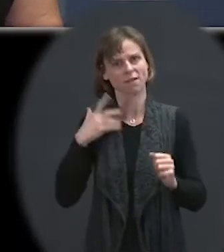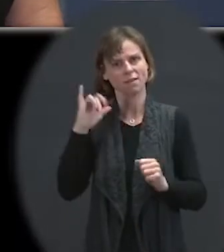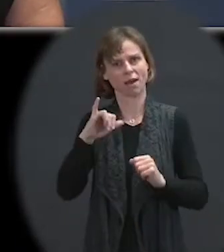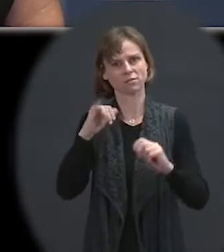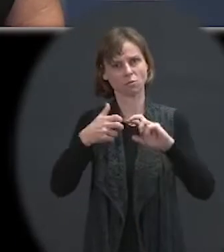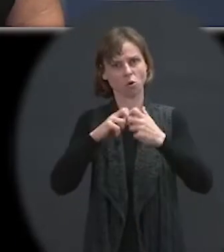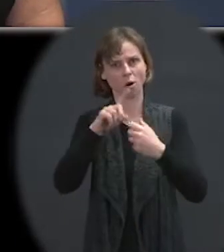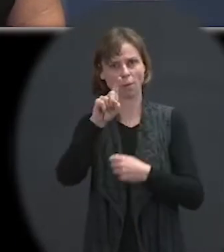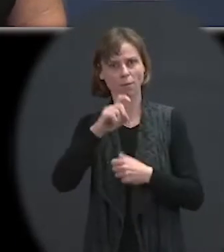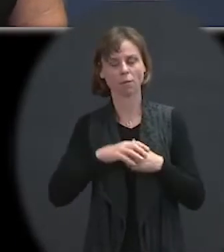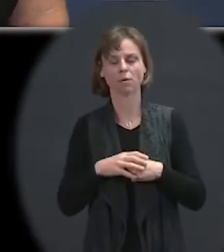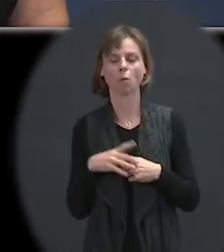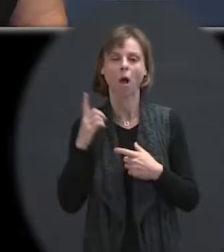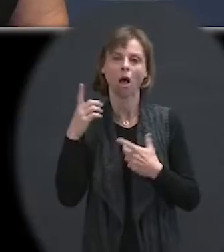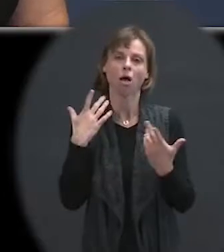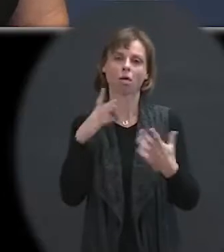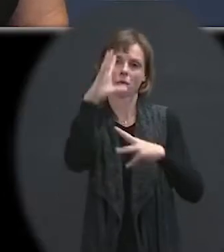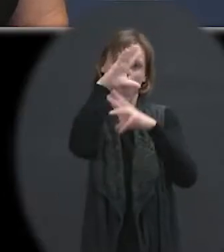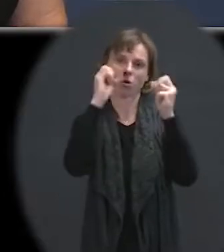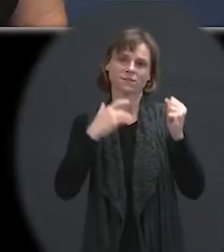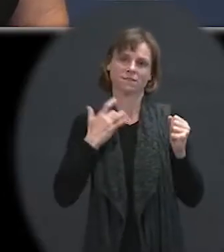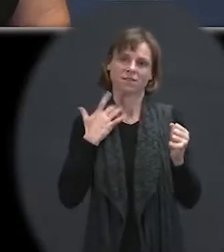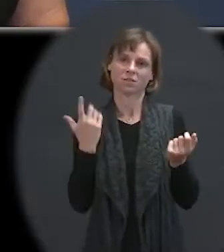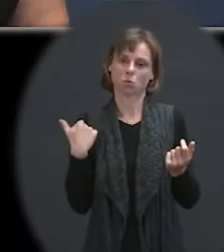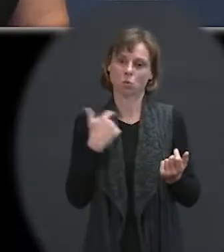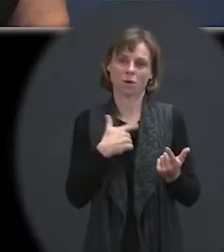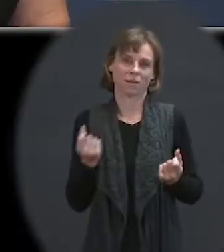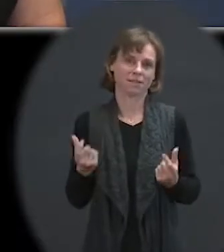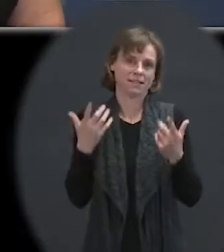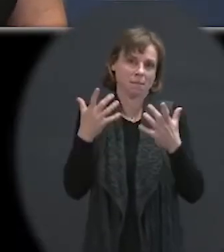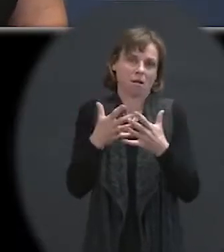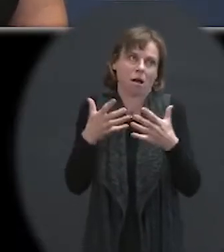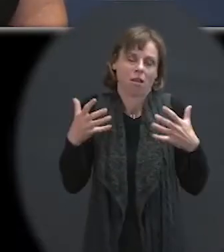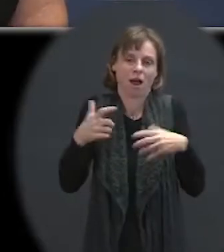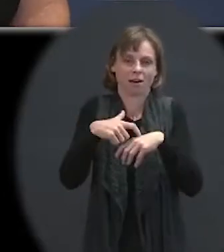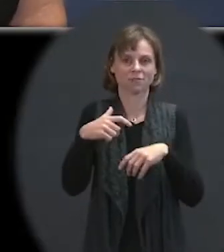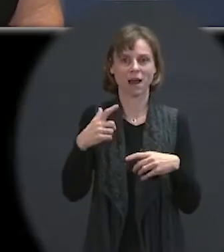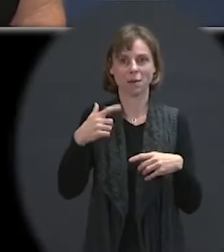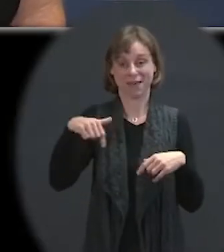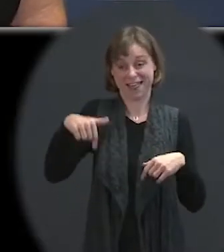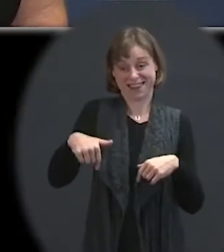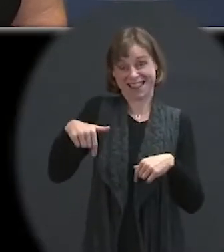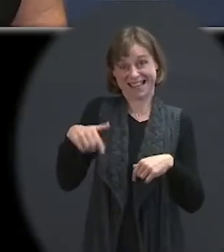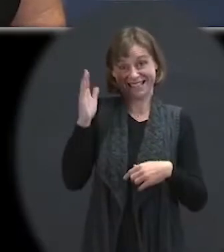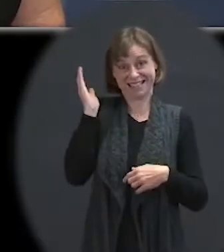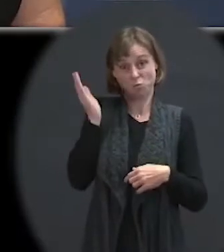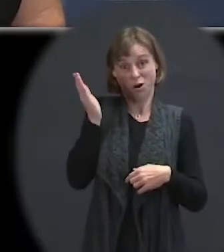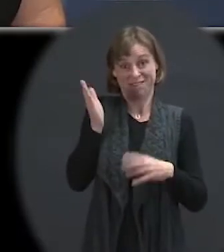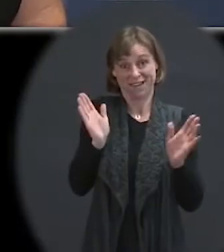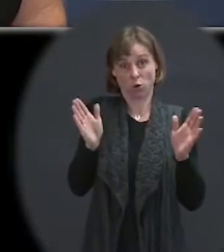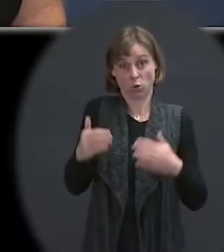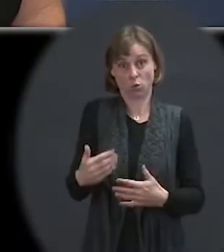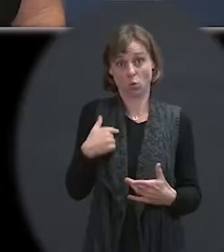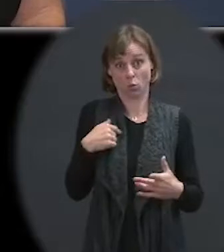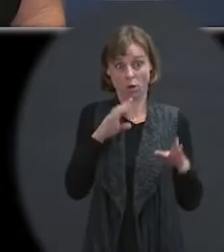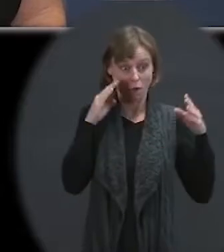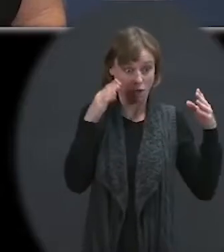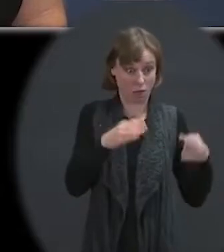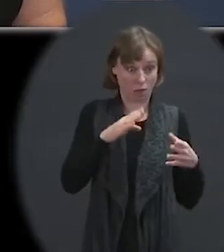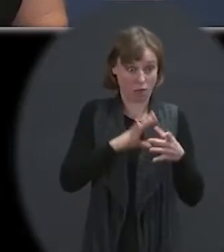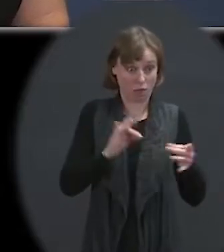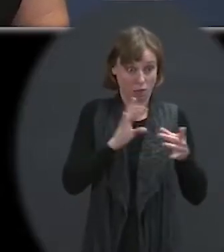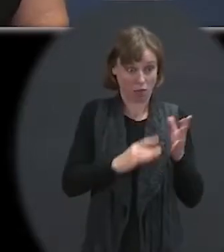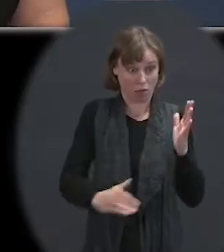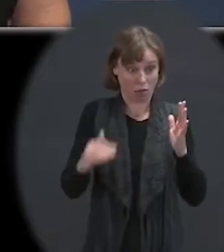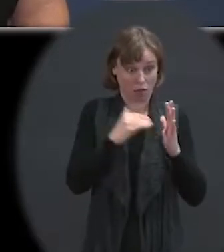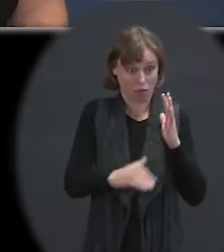the president's view is that we've spent a whole lot of time, not we, but in this briefing room, talking about President Trump over the last few